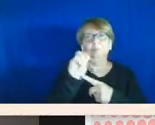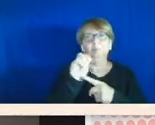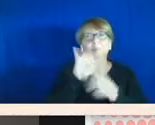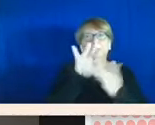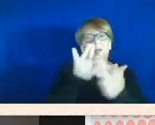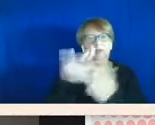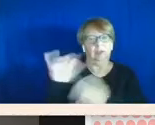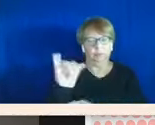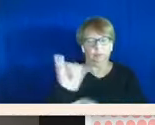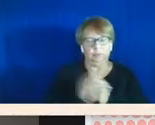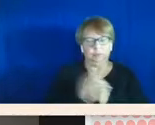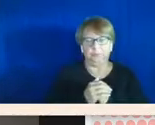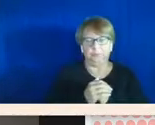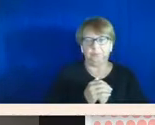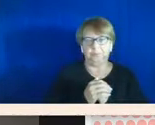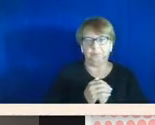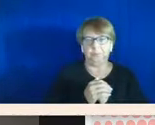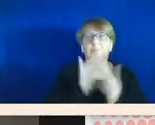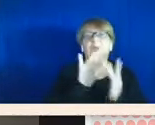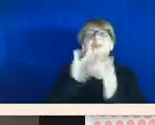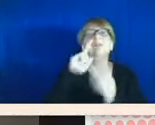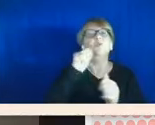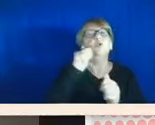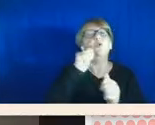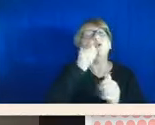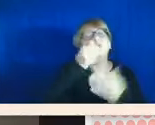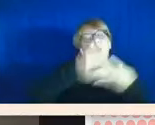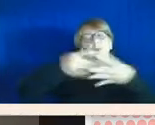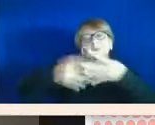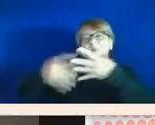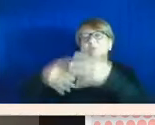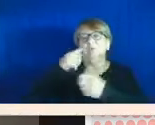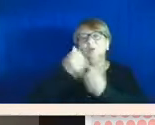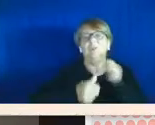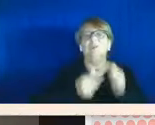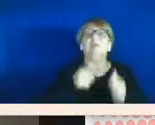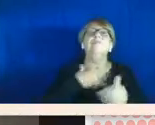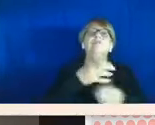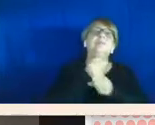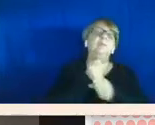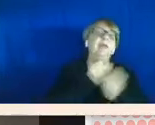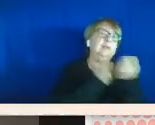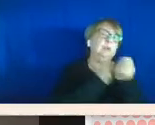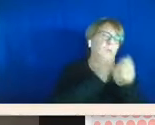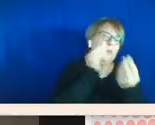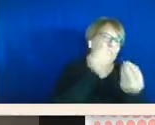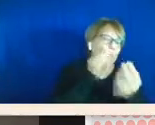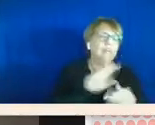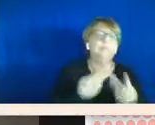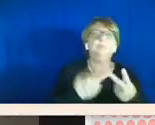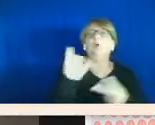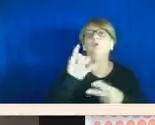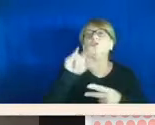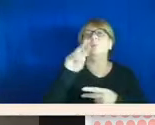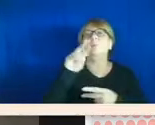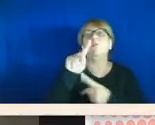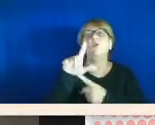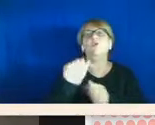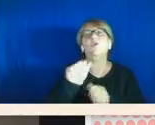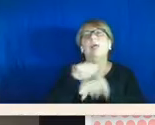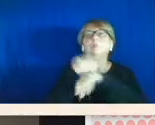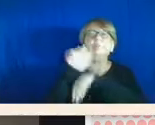a contact list for each of those. And then there's recipient support information. Also, there's a portal there where you can submit questions if